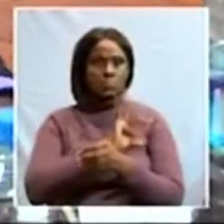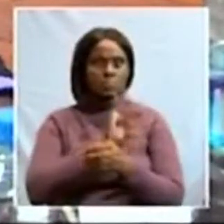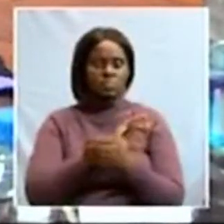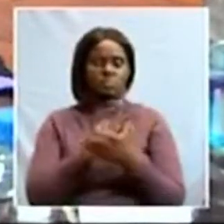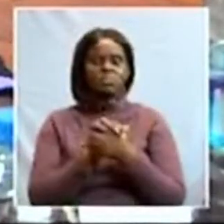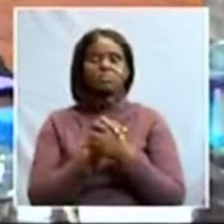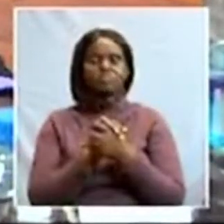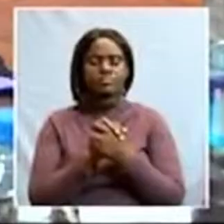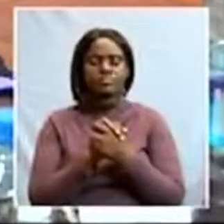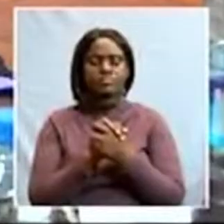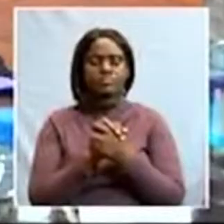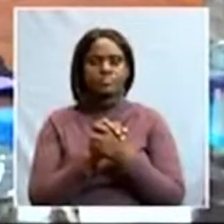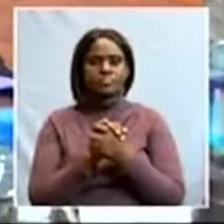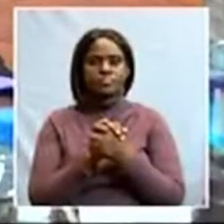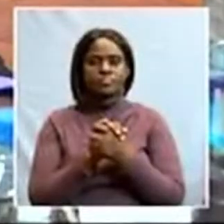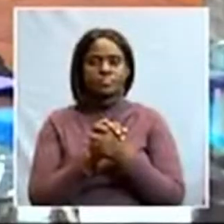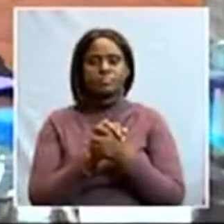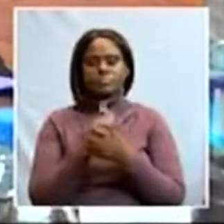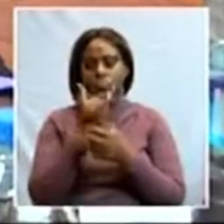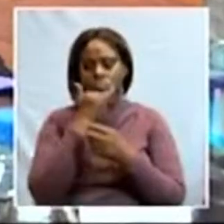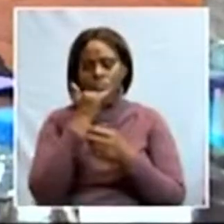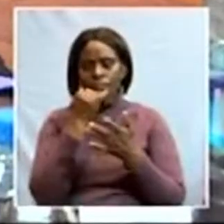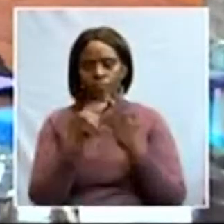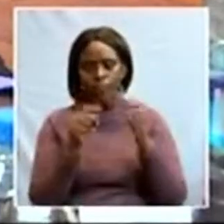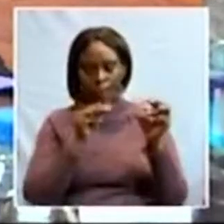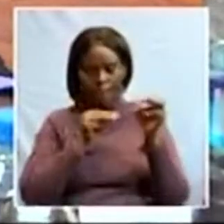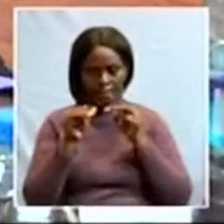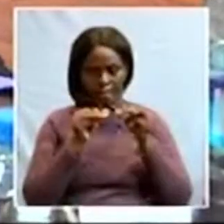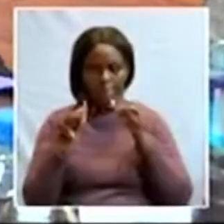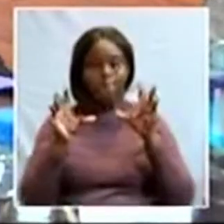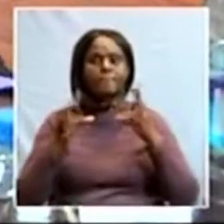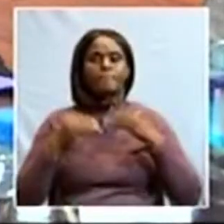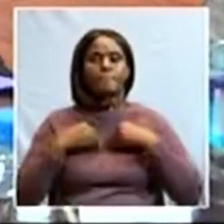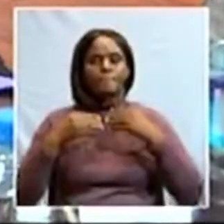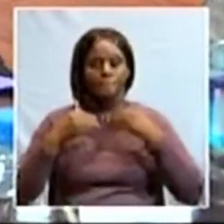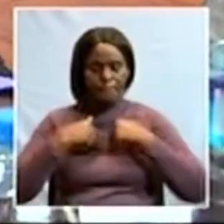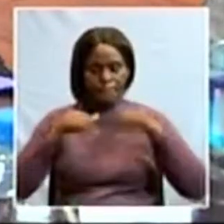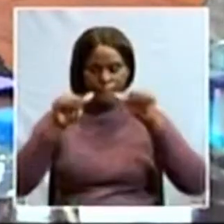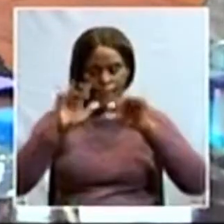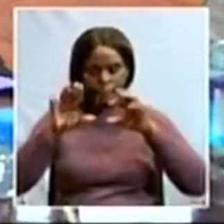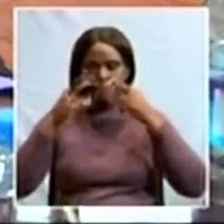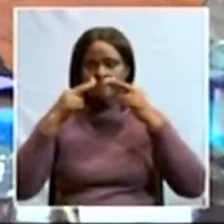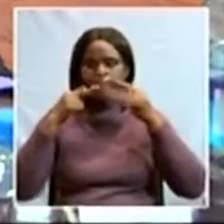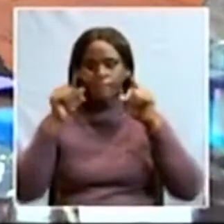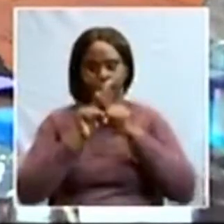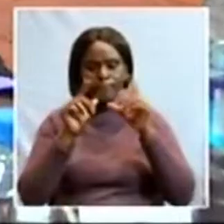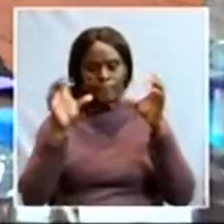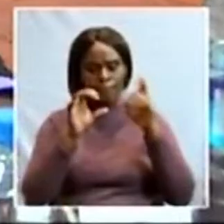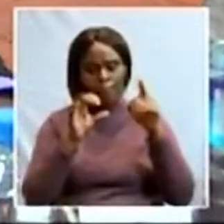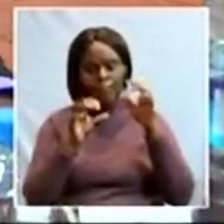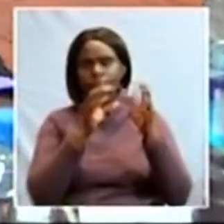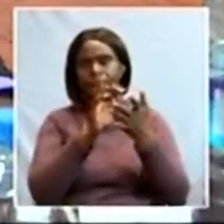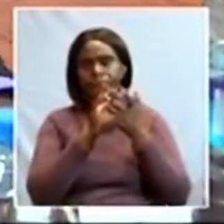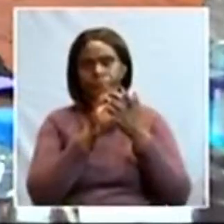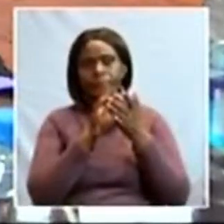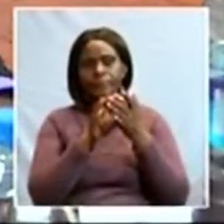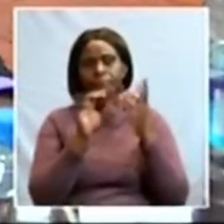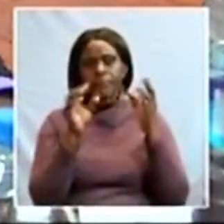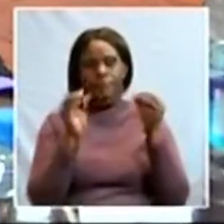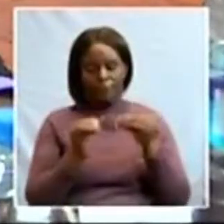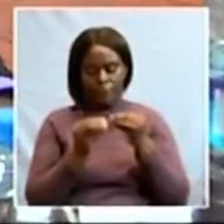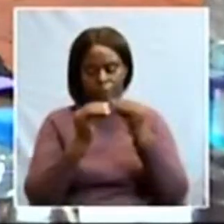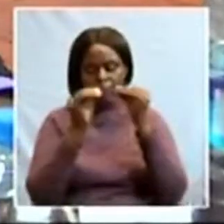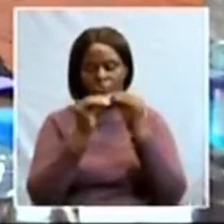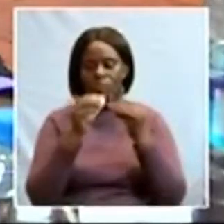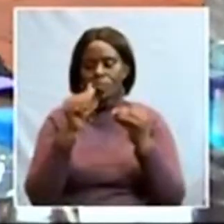obligation. Cause of query: management acknowledges the auditor's finding that council owed a combined total